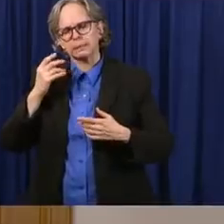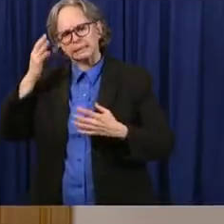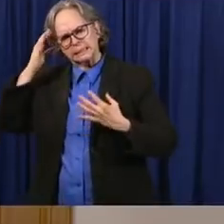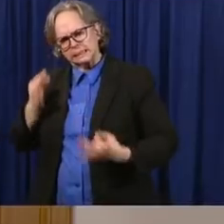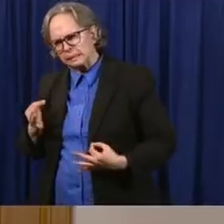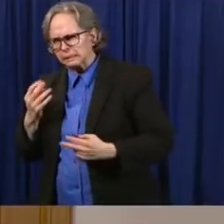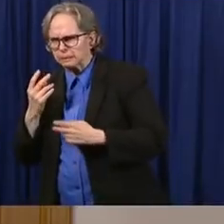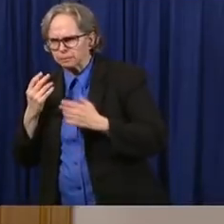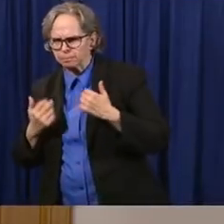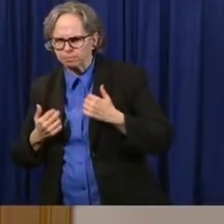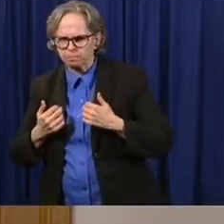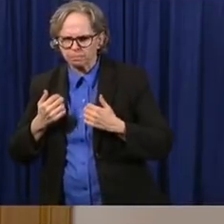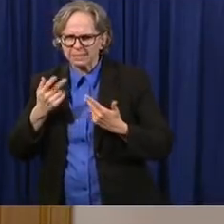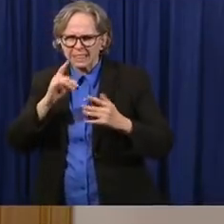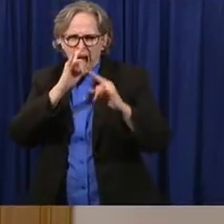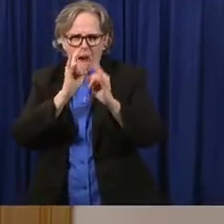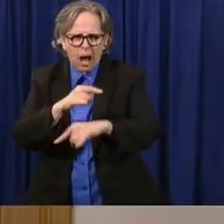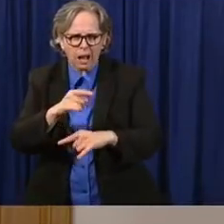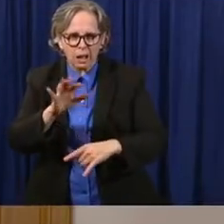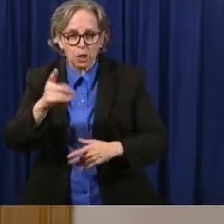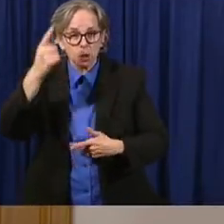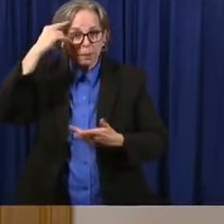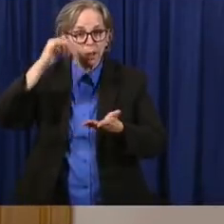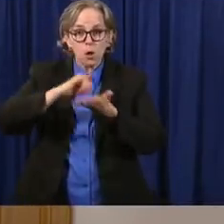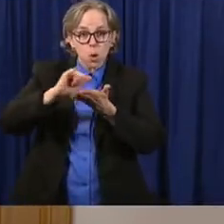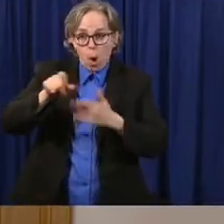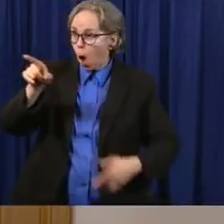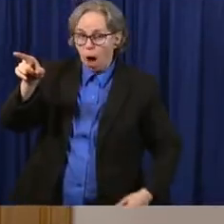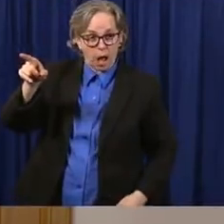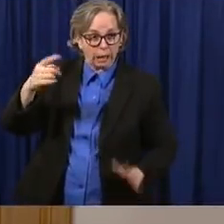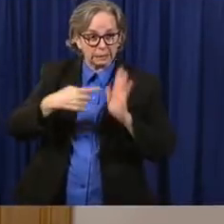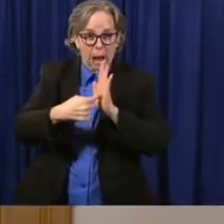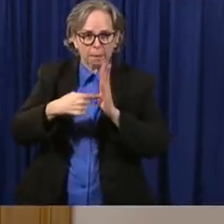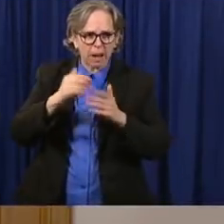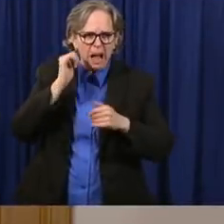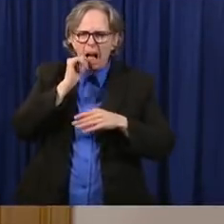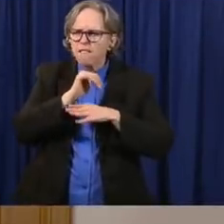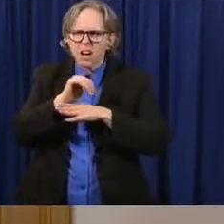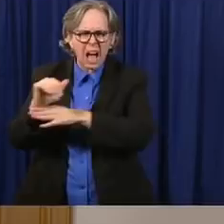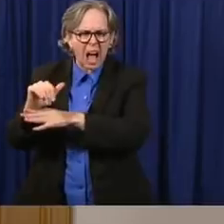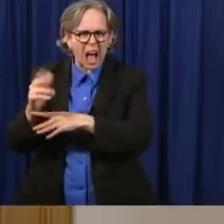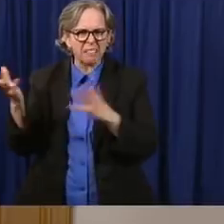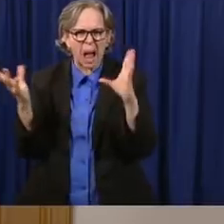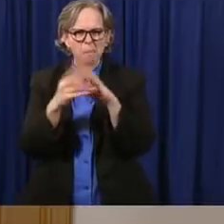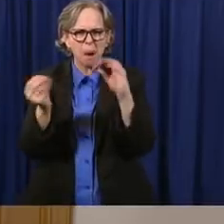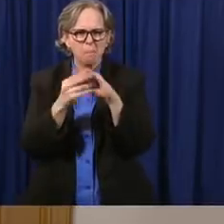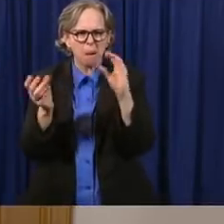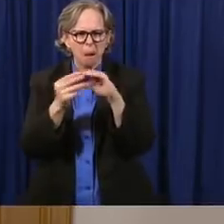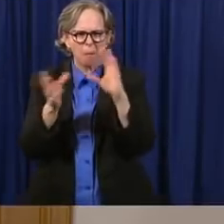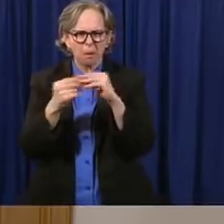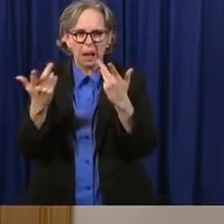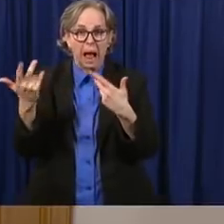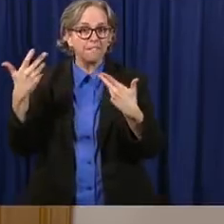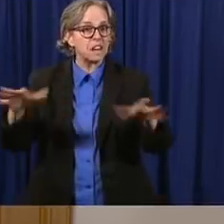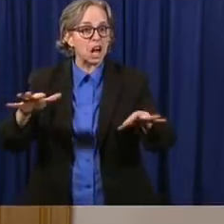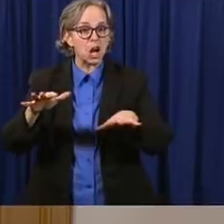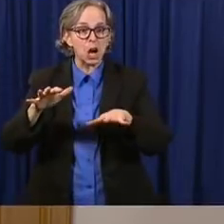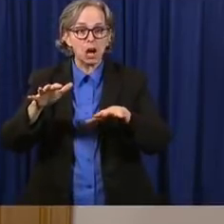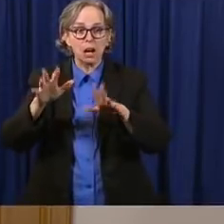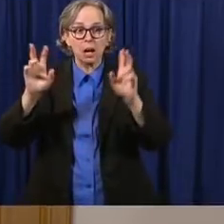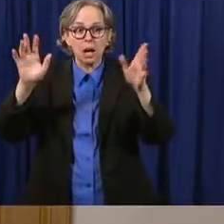example, of New York on the news at night, and they're celebrating that they've slowed this thing down, and yet